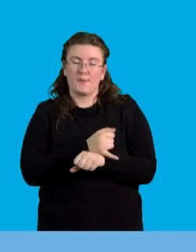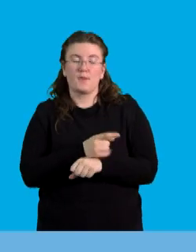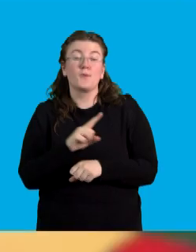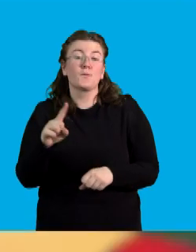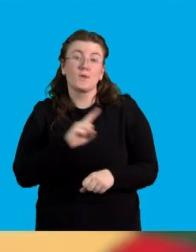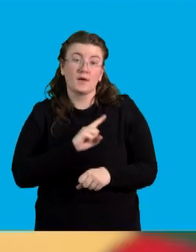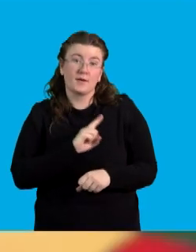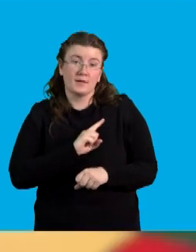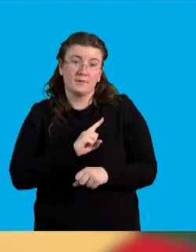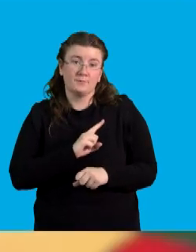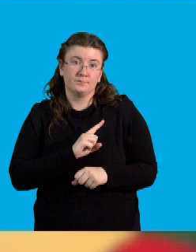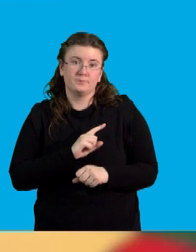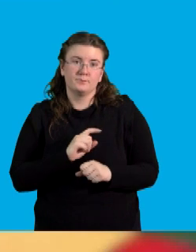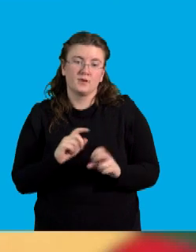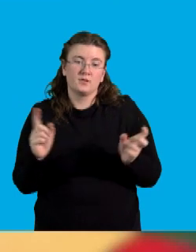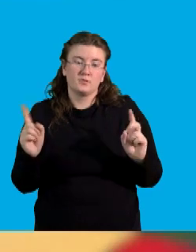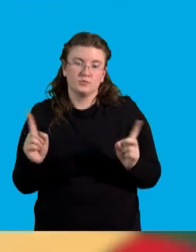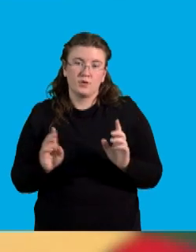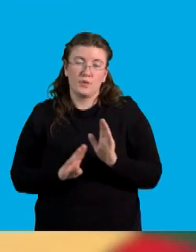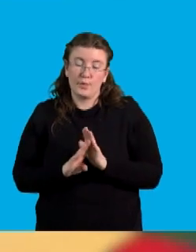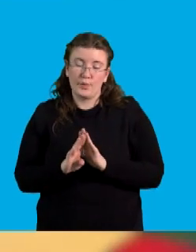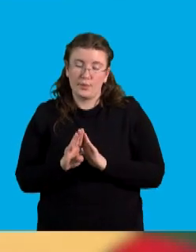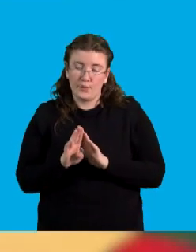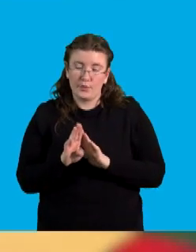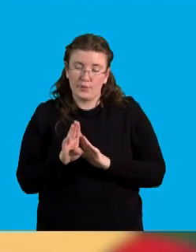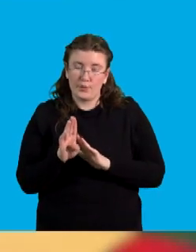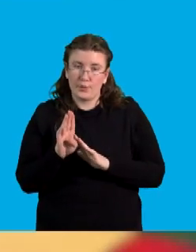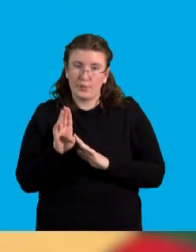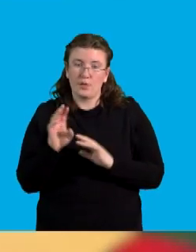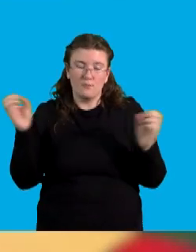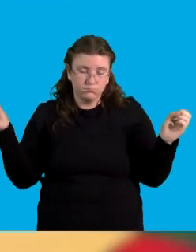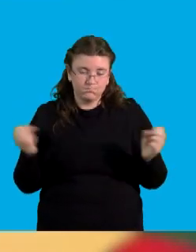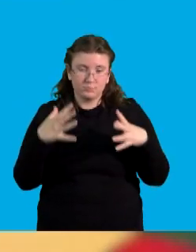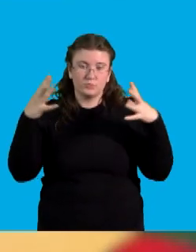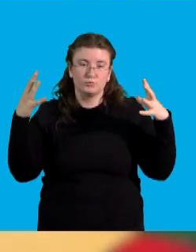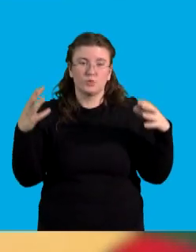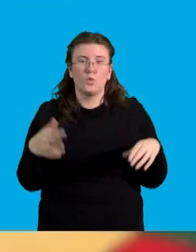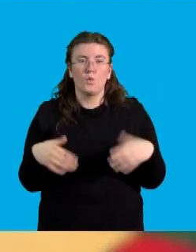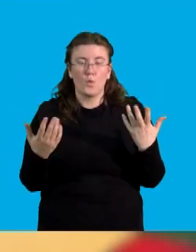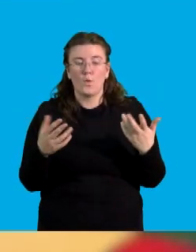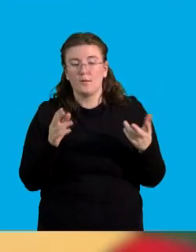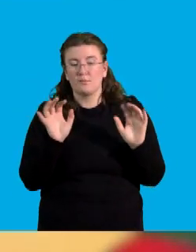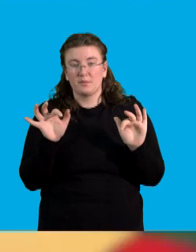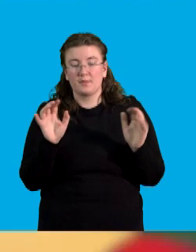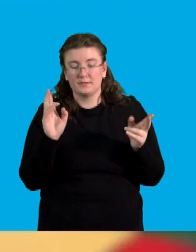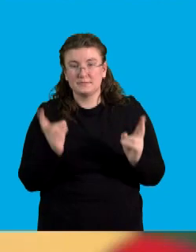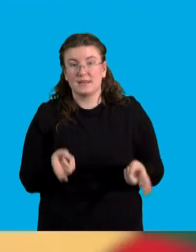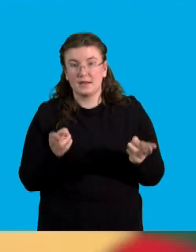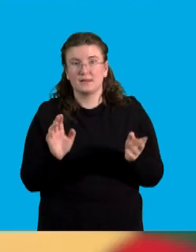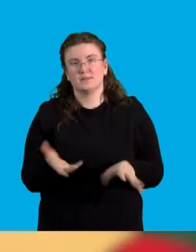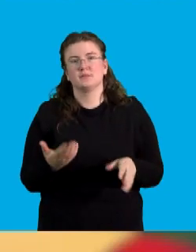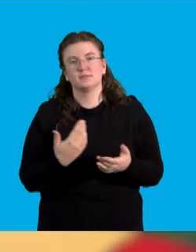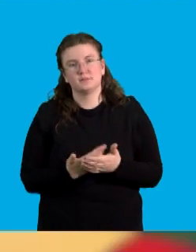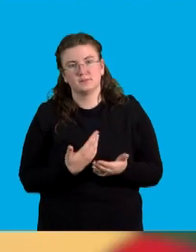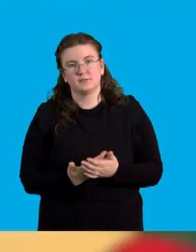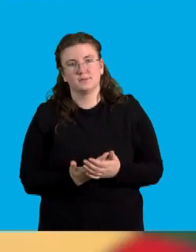flow is so that it doesn't get too dangerous, or it doesn't get to a point where now it explodes or cause injuries or even death to any